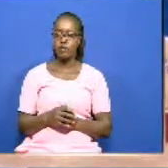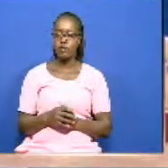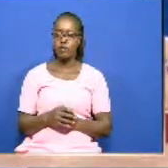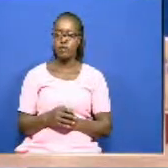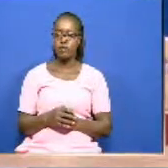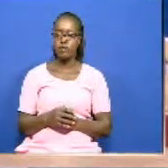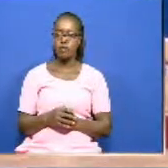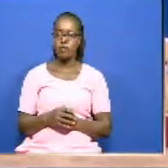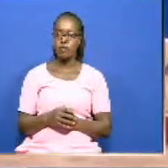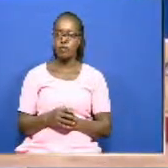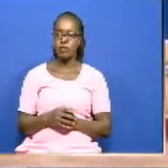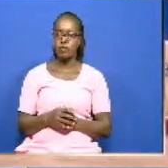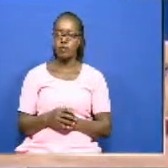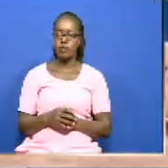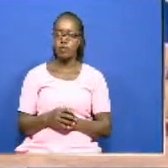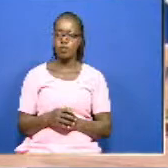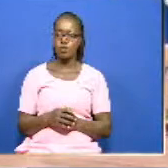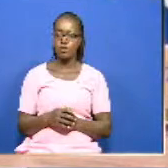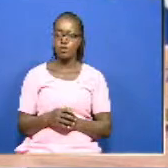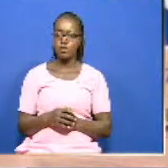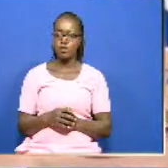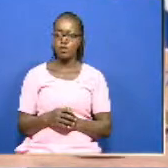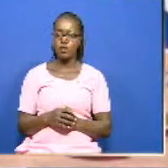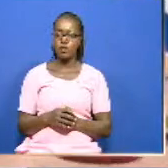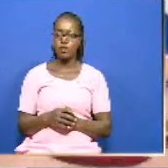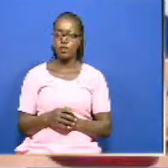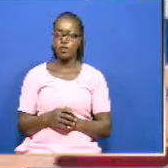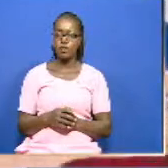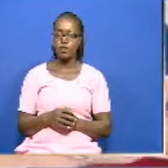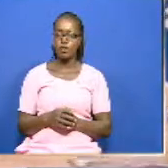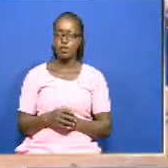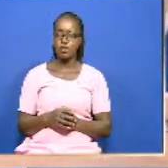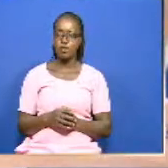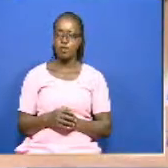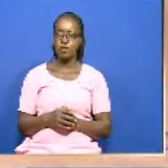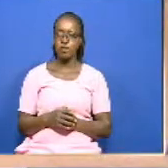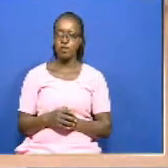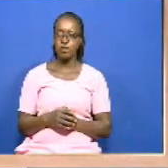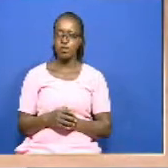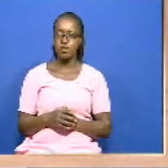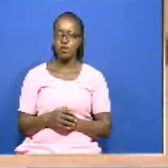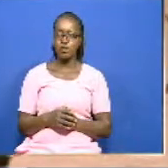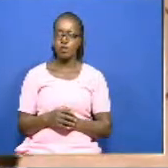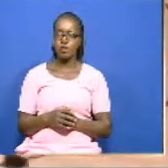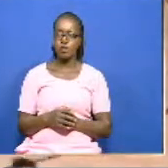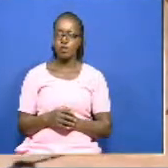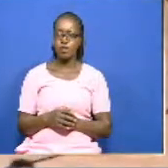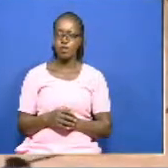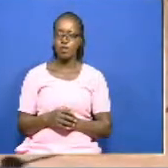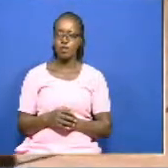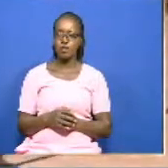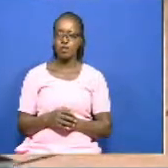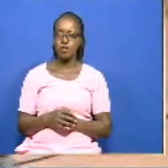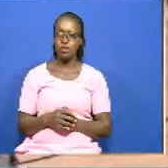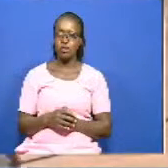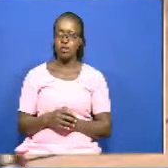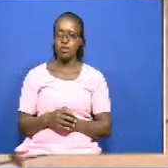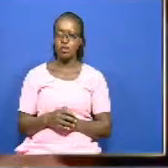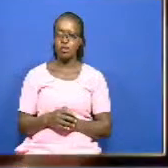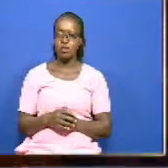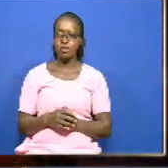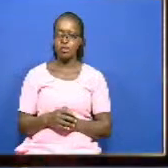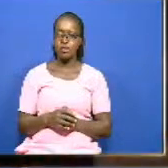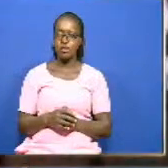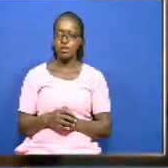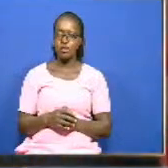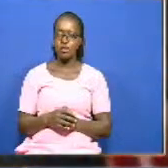Heat. And they're going to gift Jimmy Butler the three if that's what he wants. Drives on Howard, gets inside, count it, and one. Butler